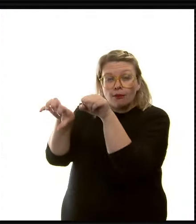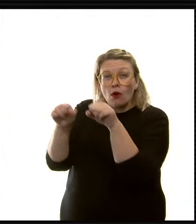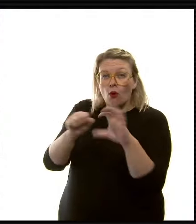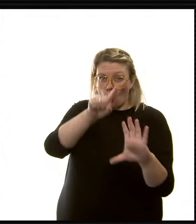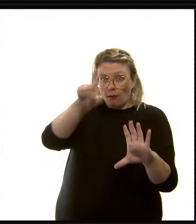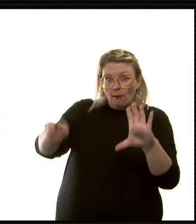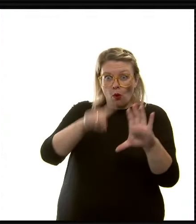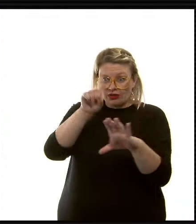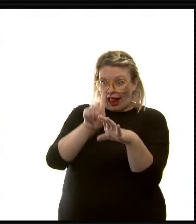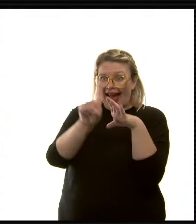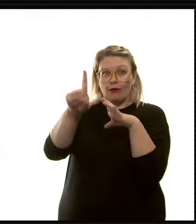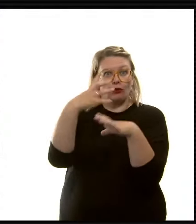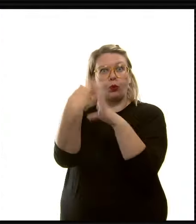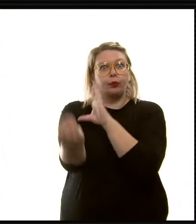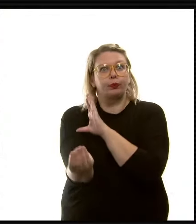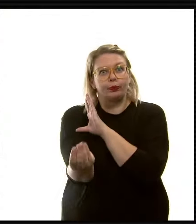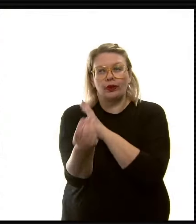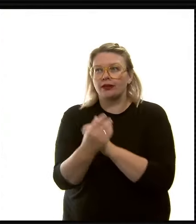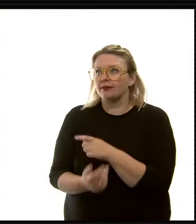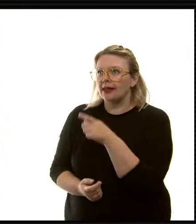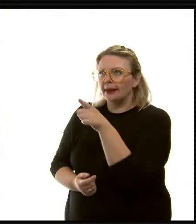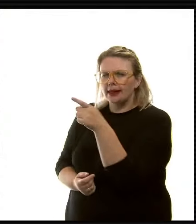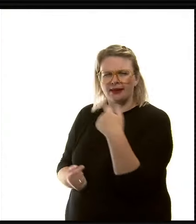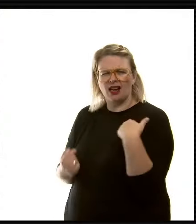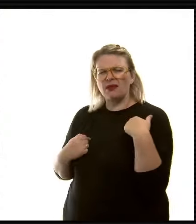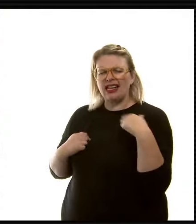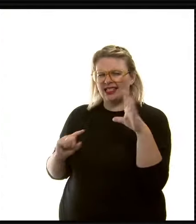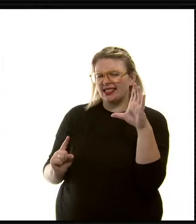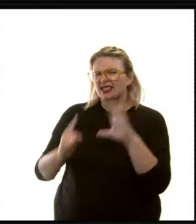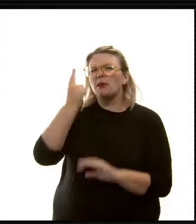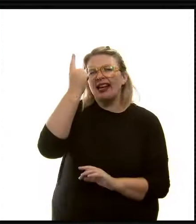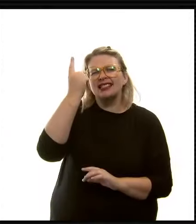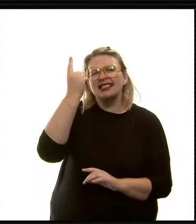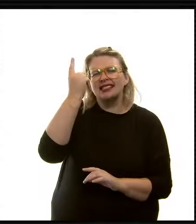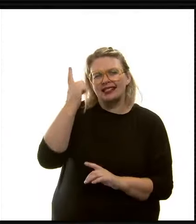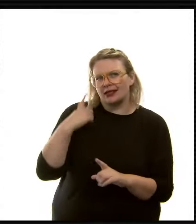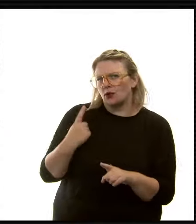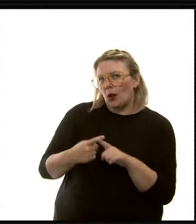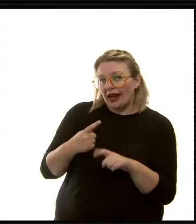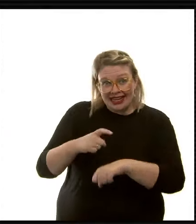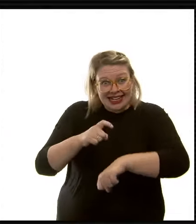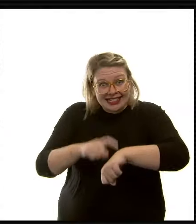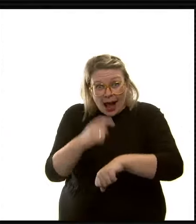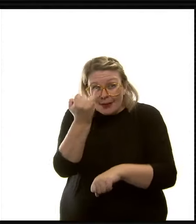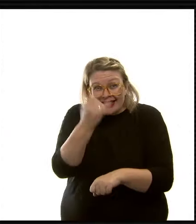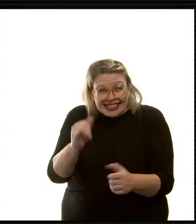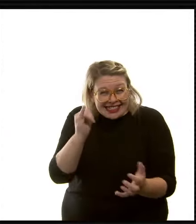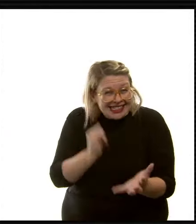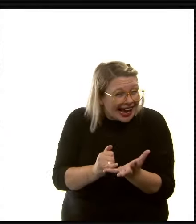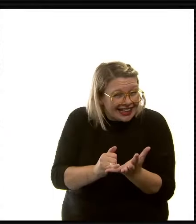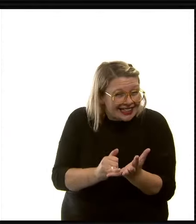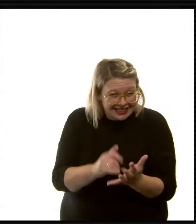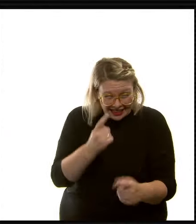escape to another universe. I'm going to go for a spaceship, but I need to build it quick. You've got 60 seconds. Let's build.